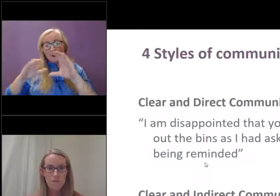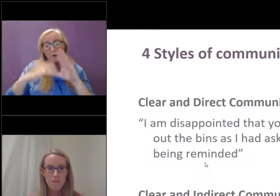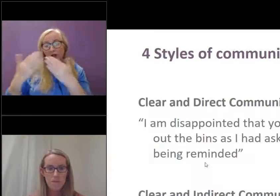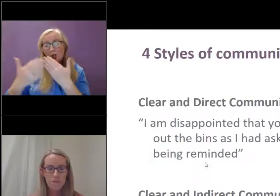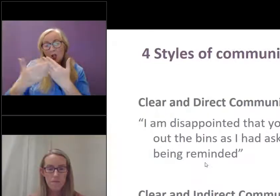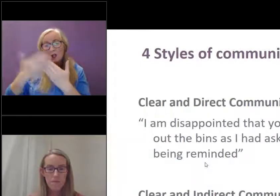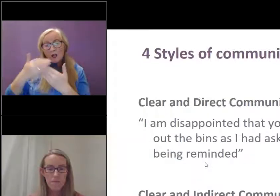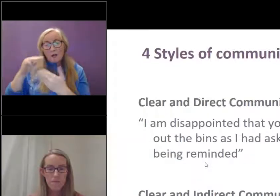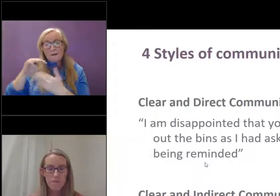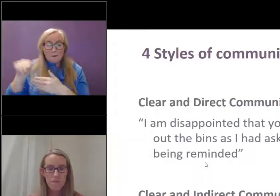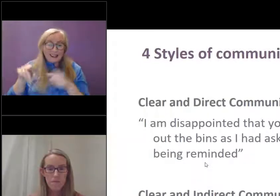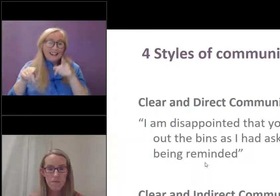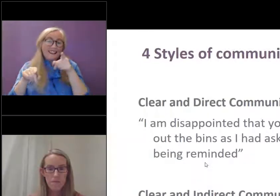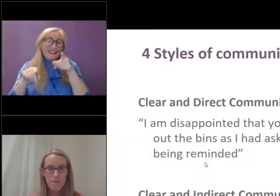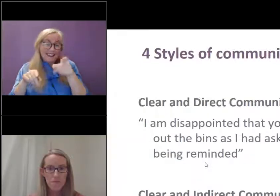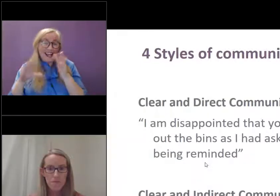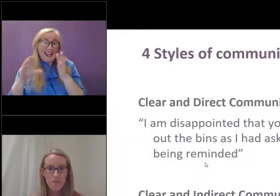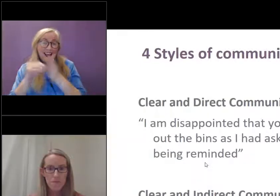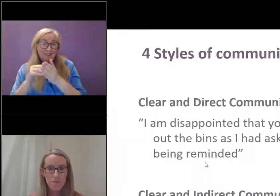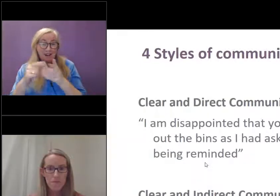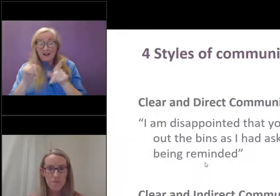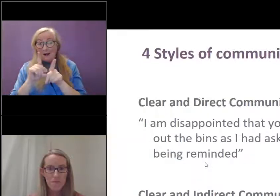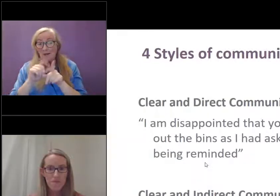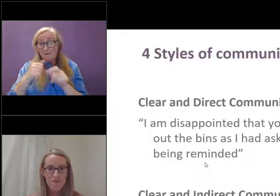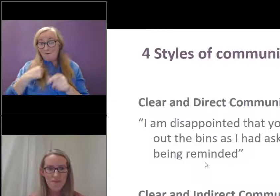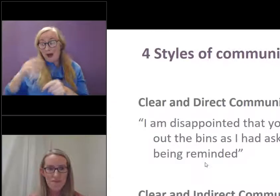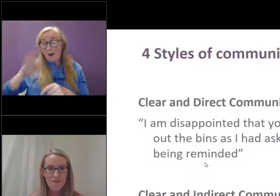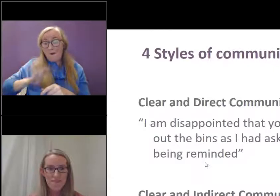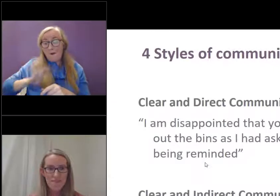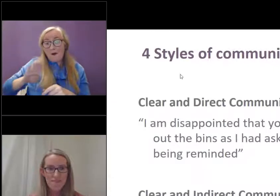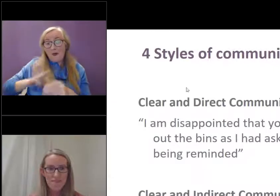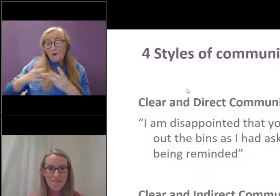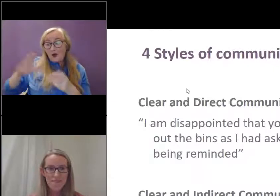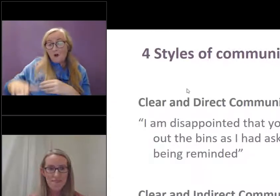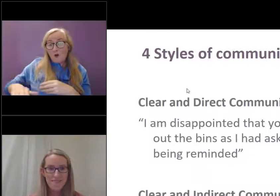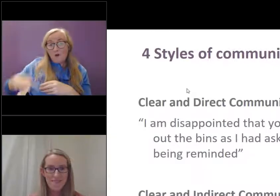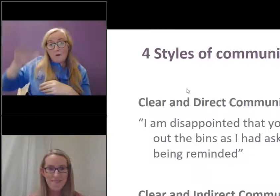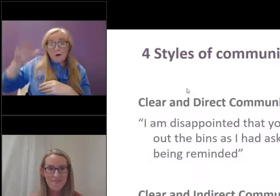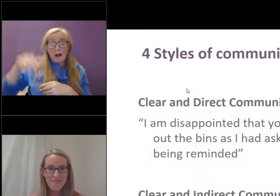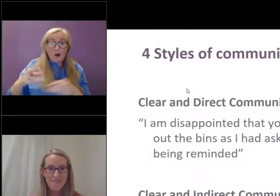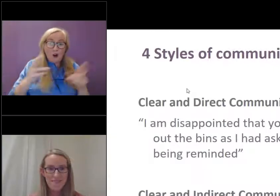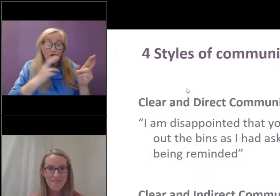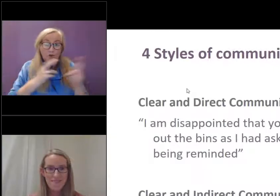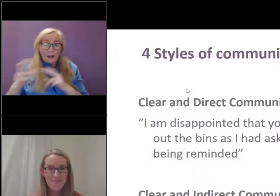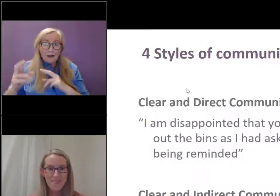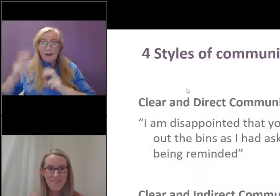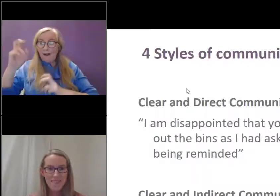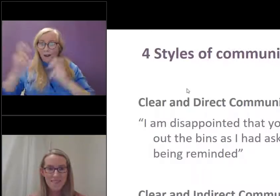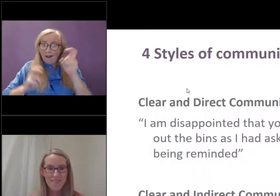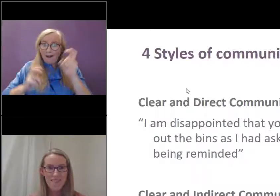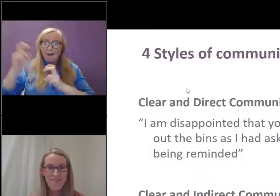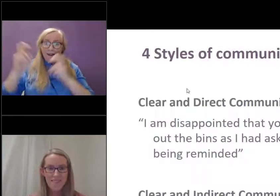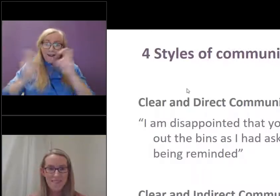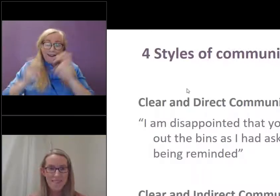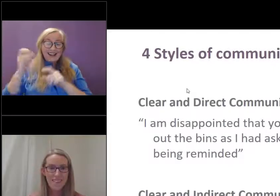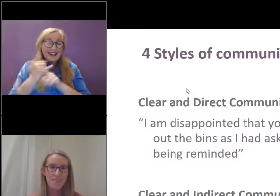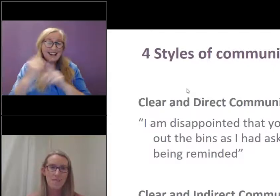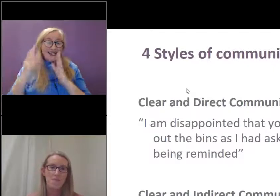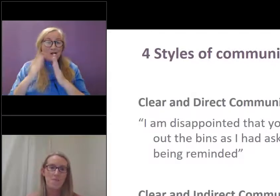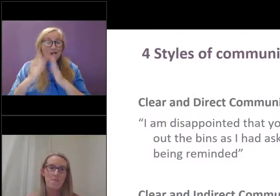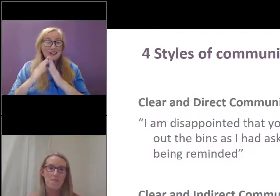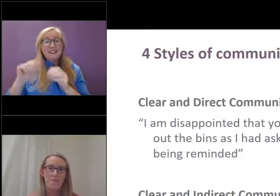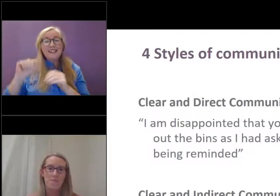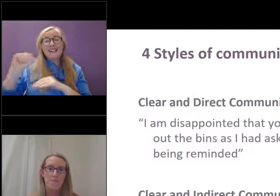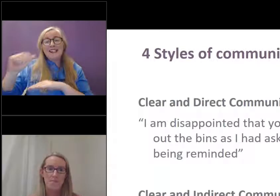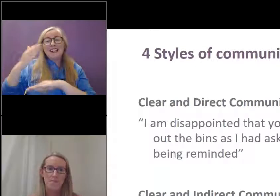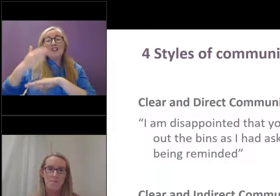example based on my own brother when he was growing up as a teenager, and a regular argument in our house on a Friday. His job was to take the